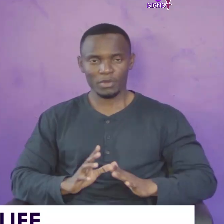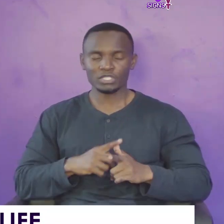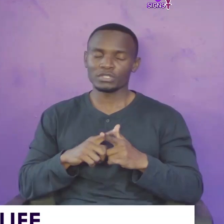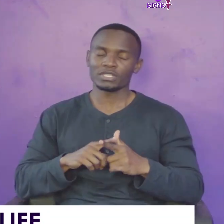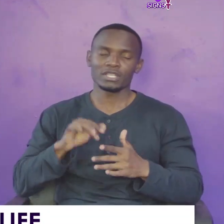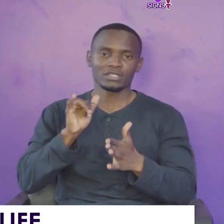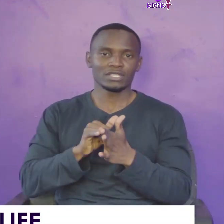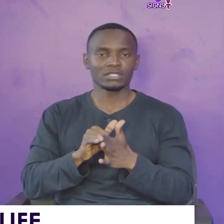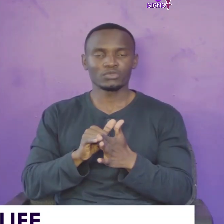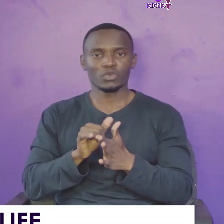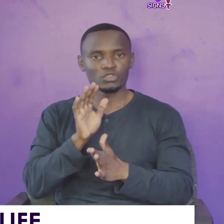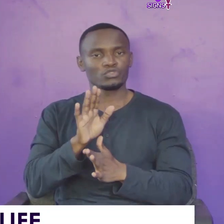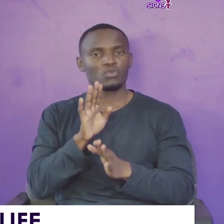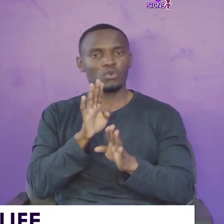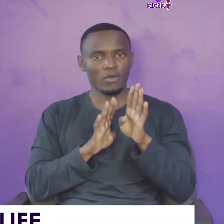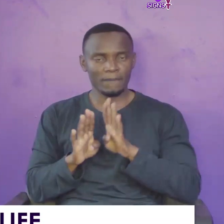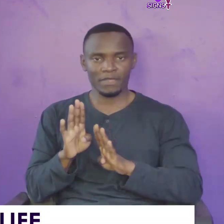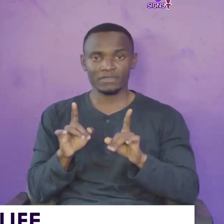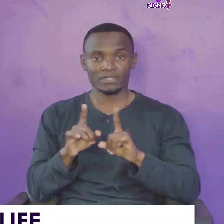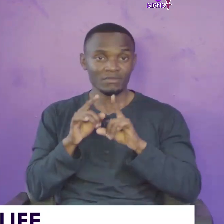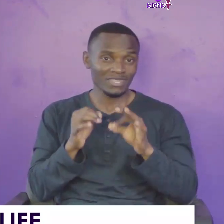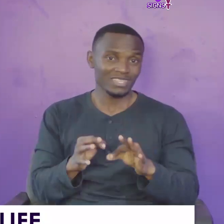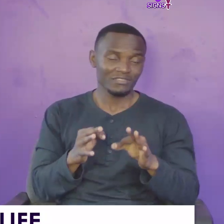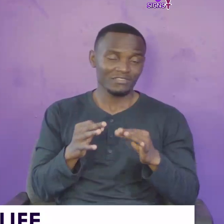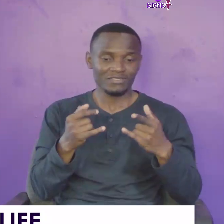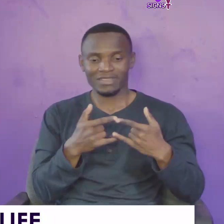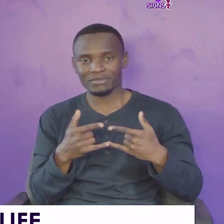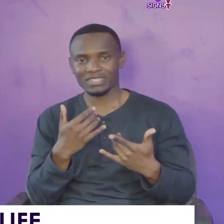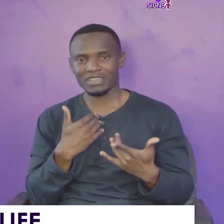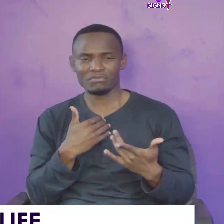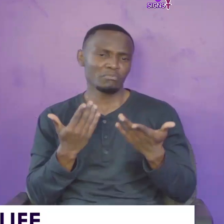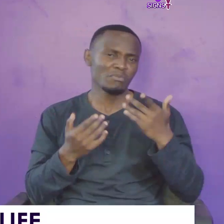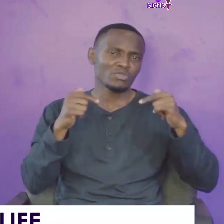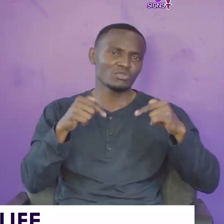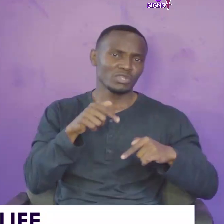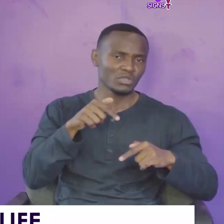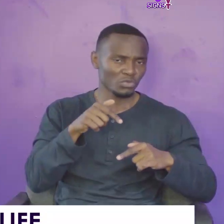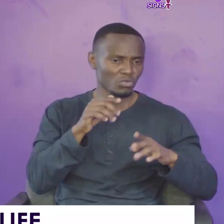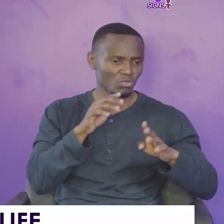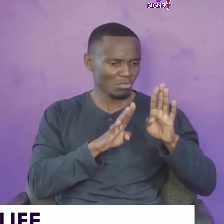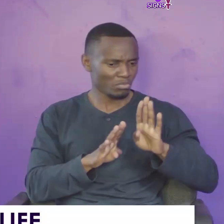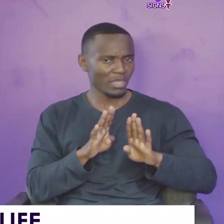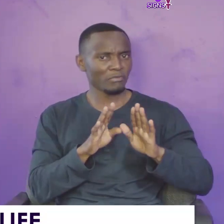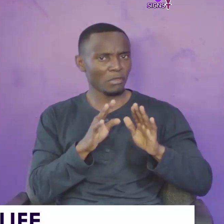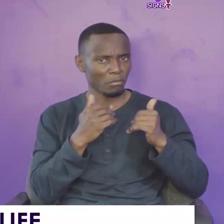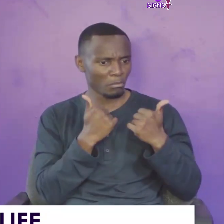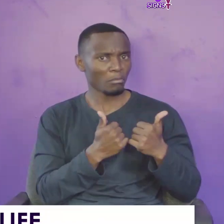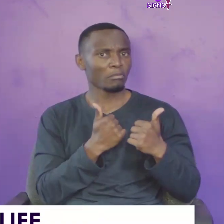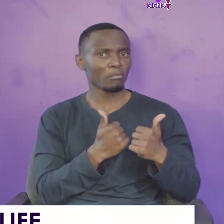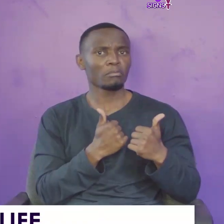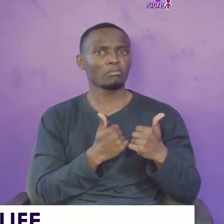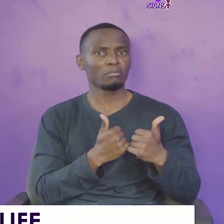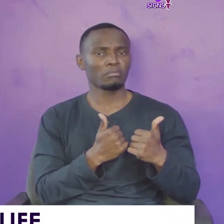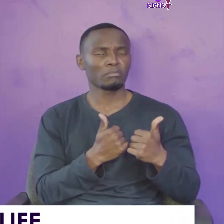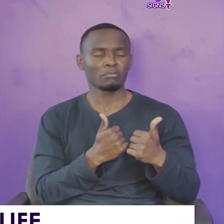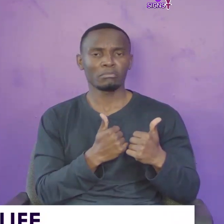And when there are lapses in that, say today I see that the situation is not very convenient for me to